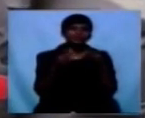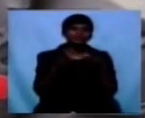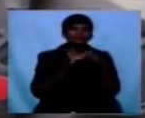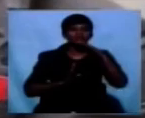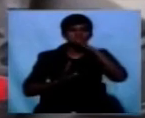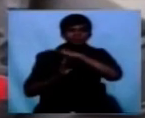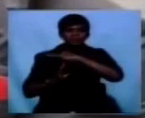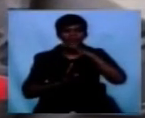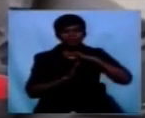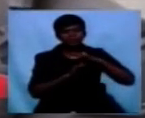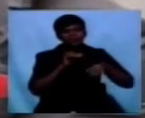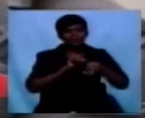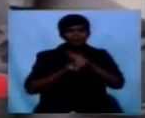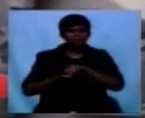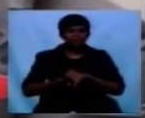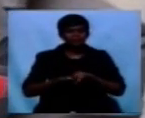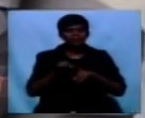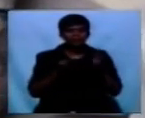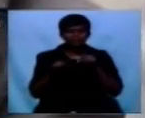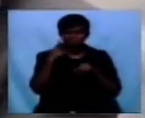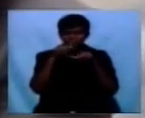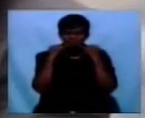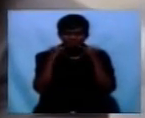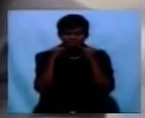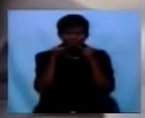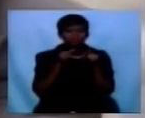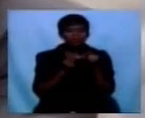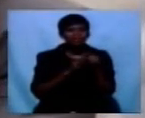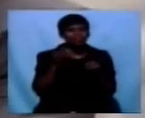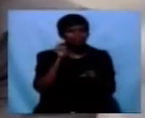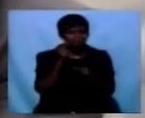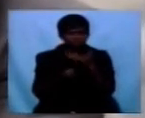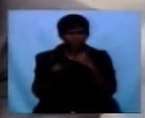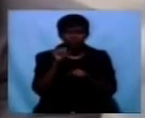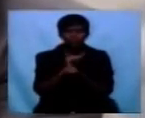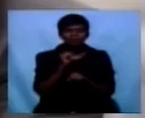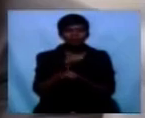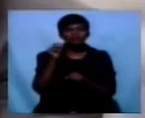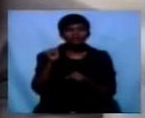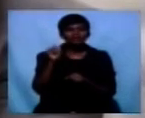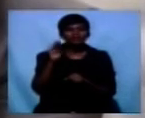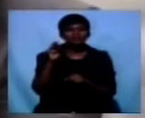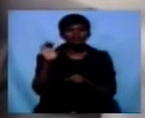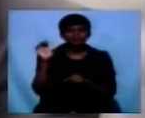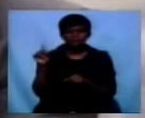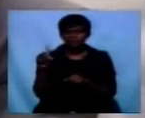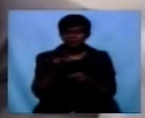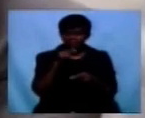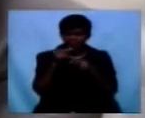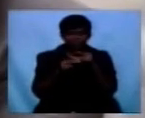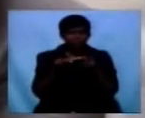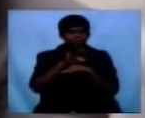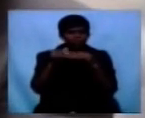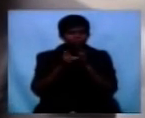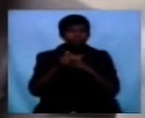the technocrats, we'll tell them we expect you to do A, B, C, D, so that if it means all